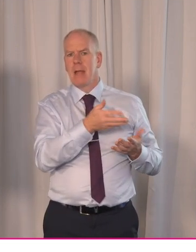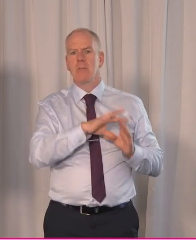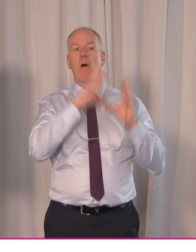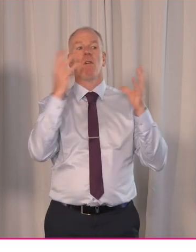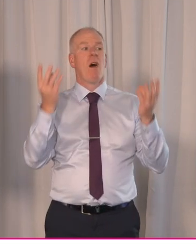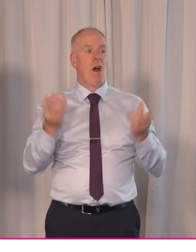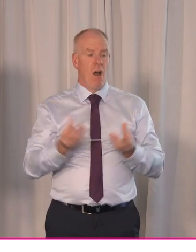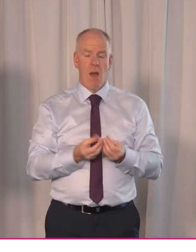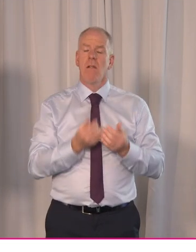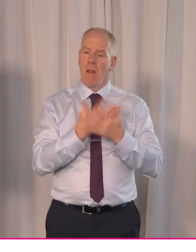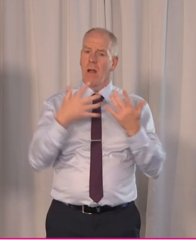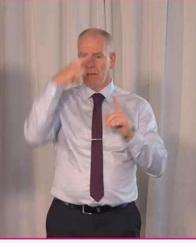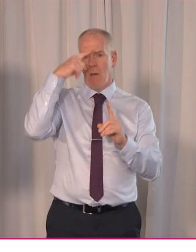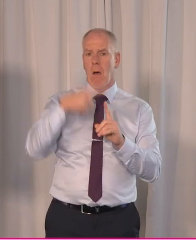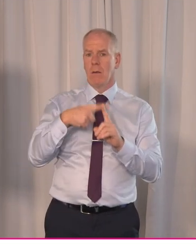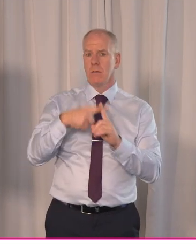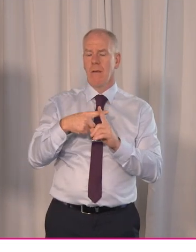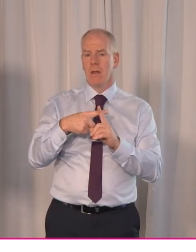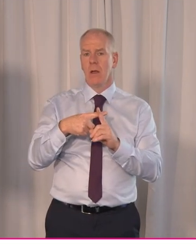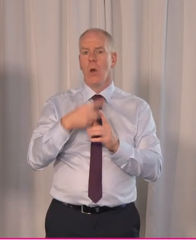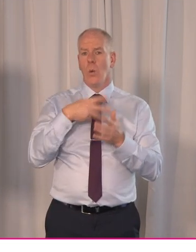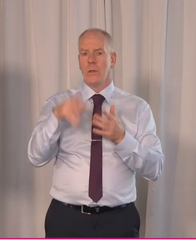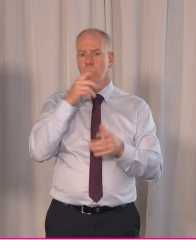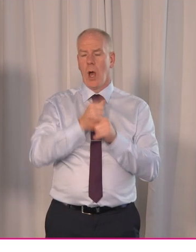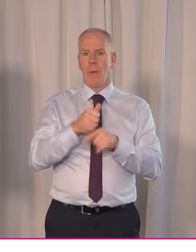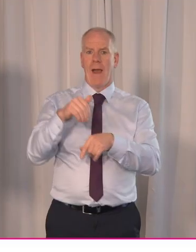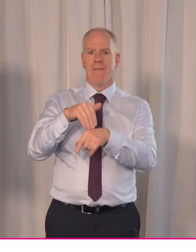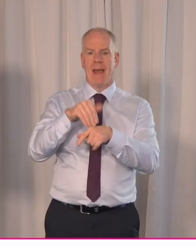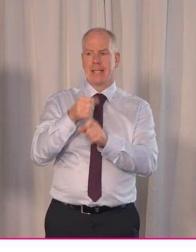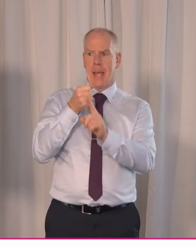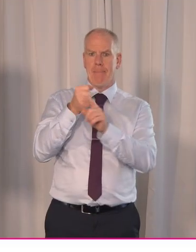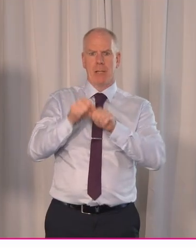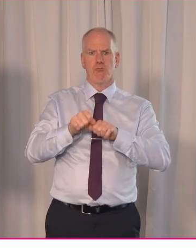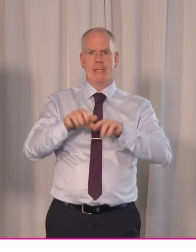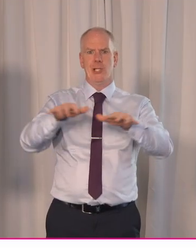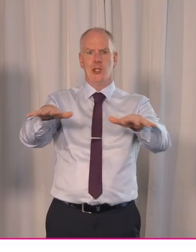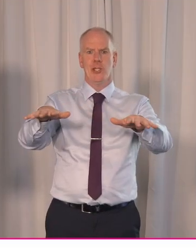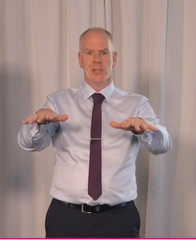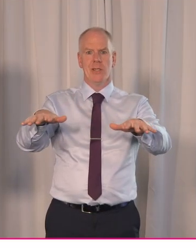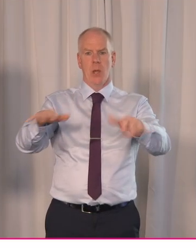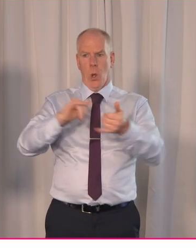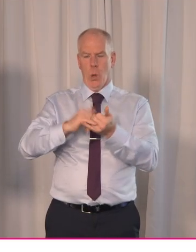guess, a lot of positivity with regard to the impact and reach of the last